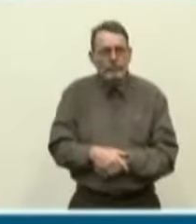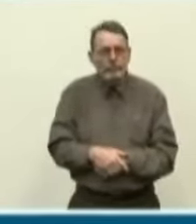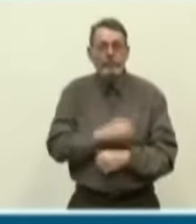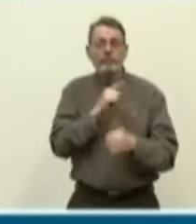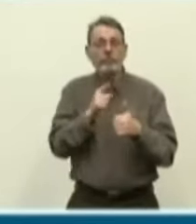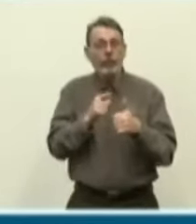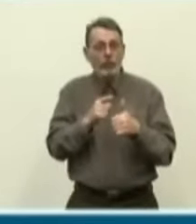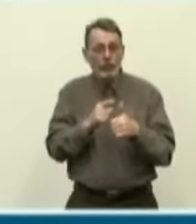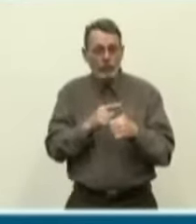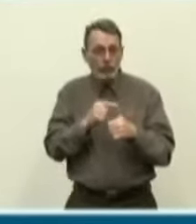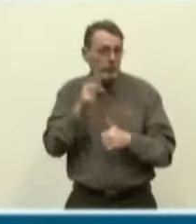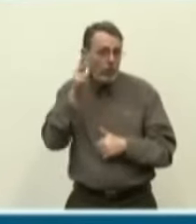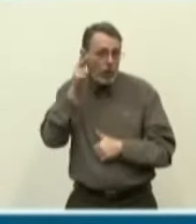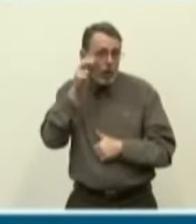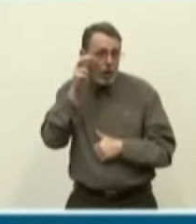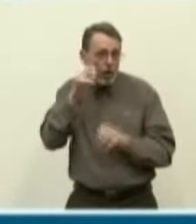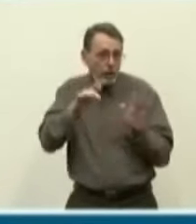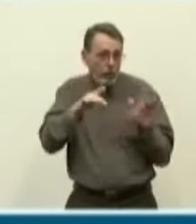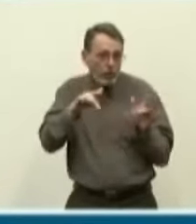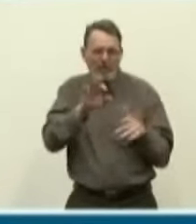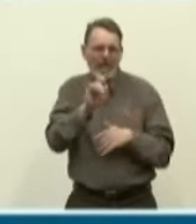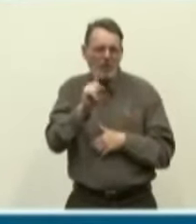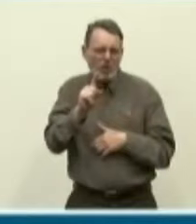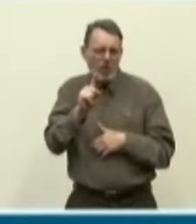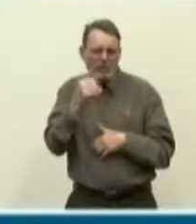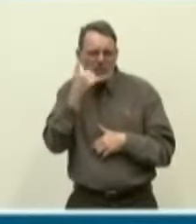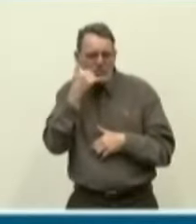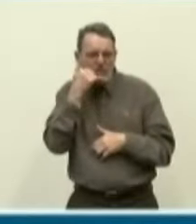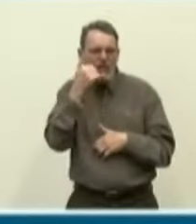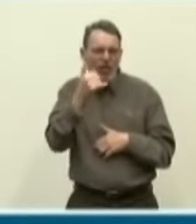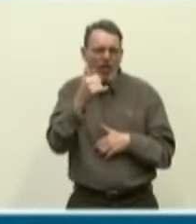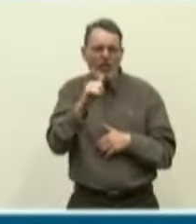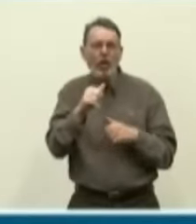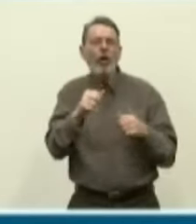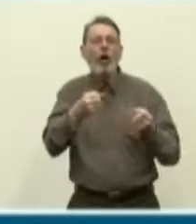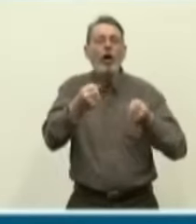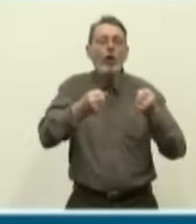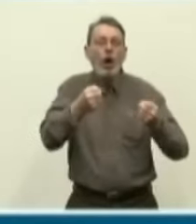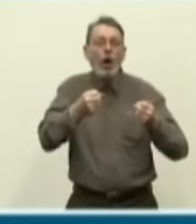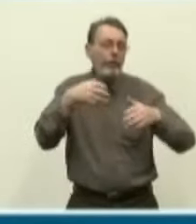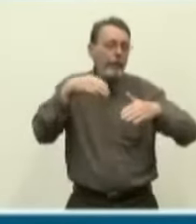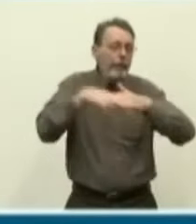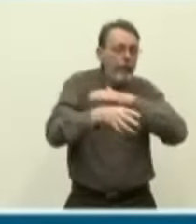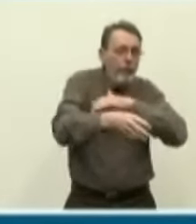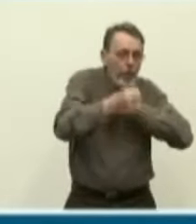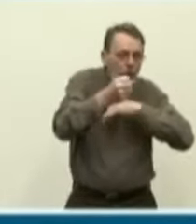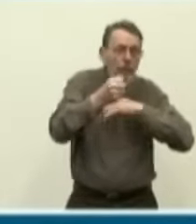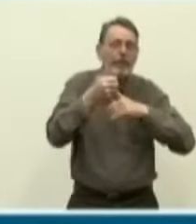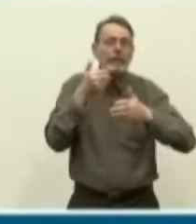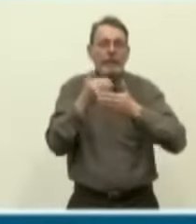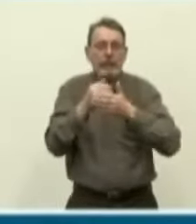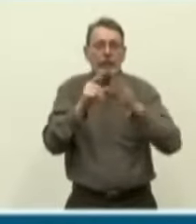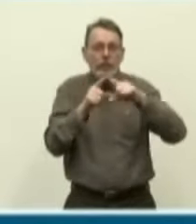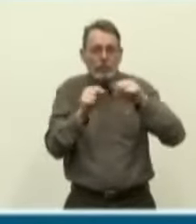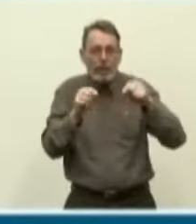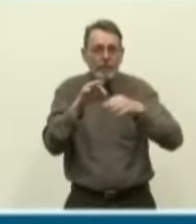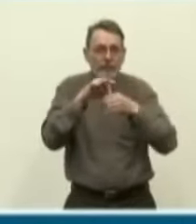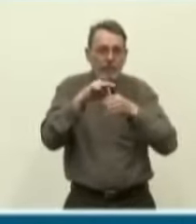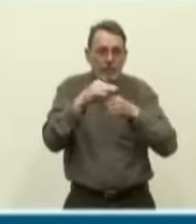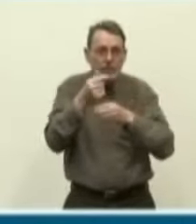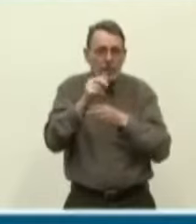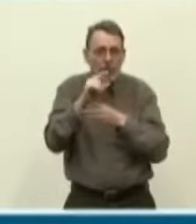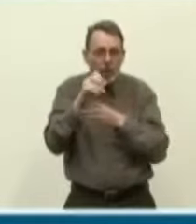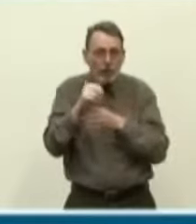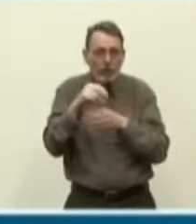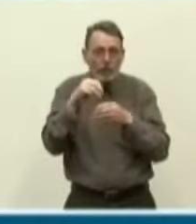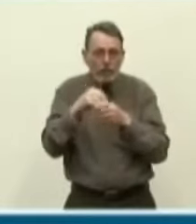First audio clip is a 911 caller reporting an auto burglary by the Japanese Tea Garden in Golden Gate Park.